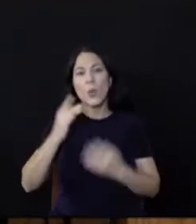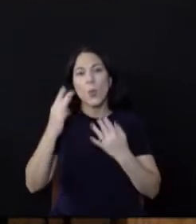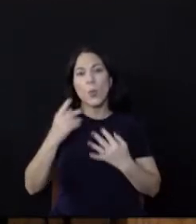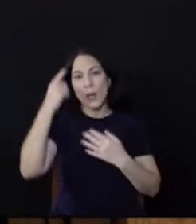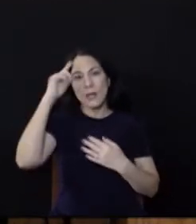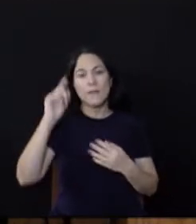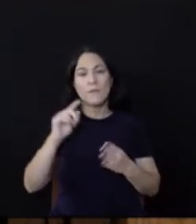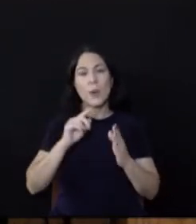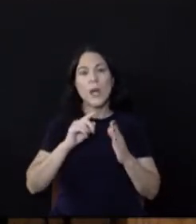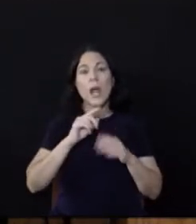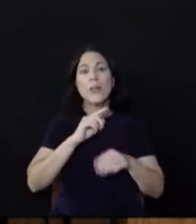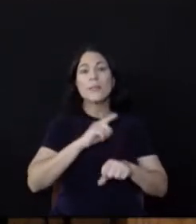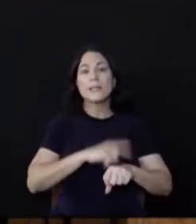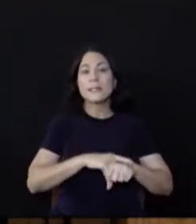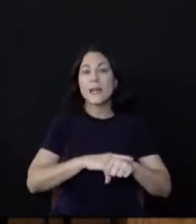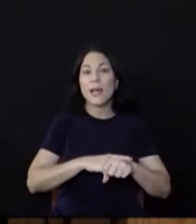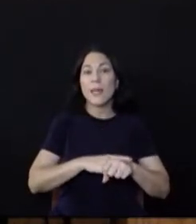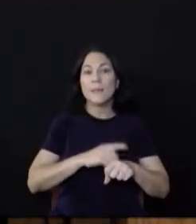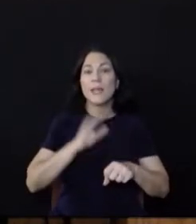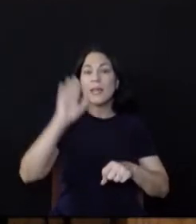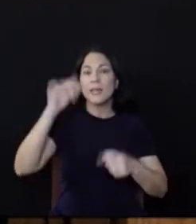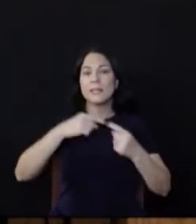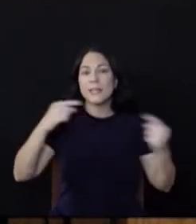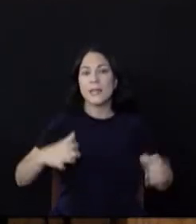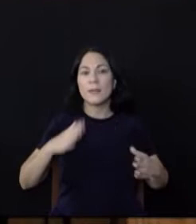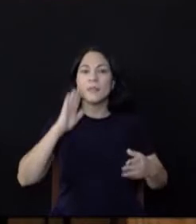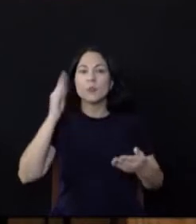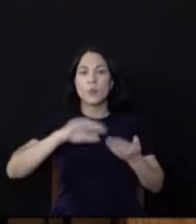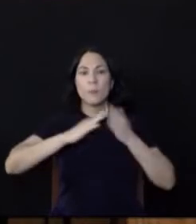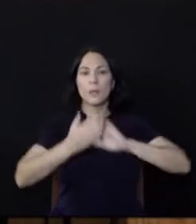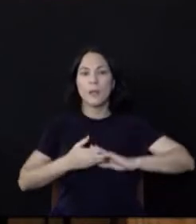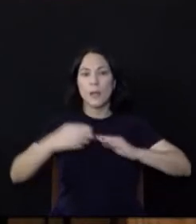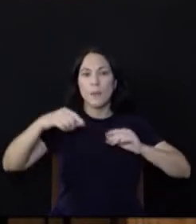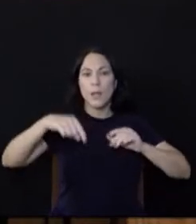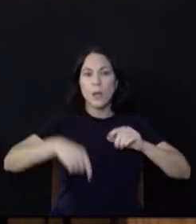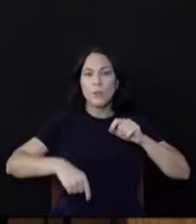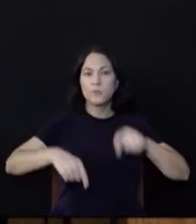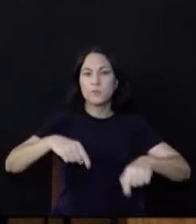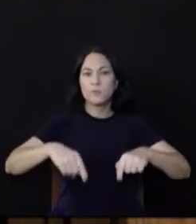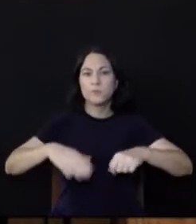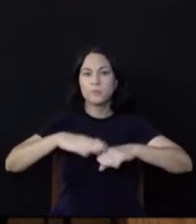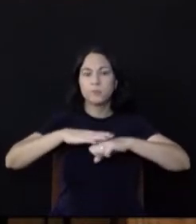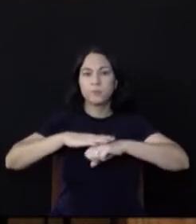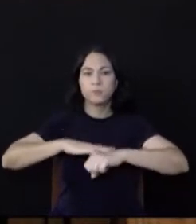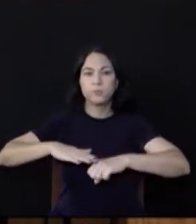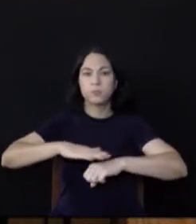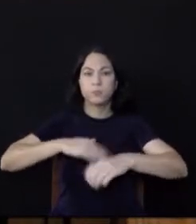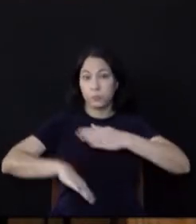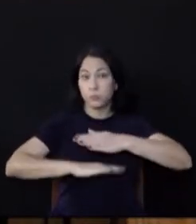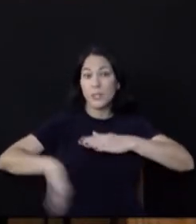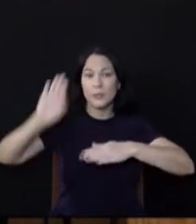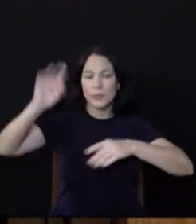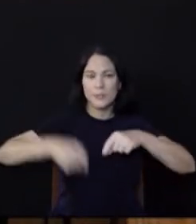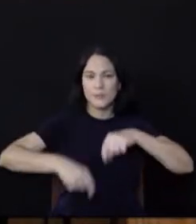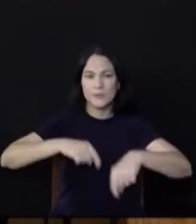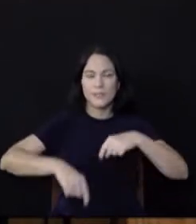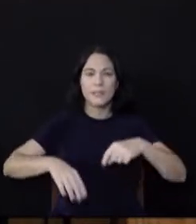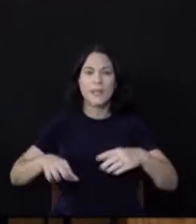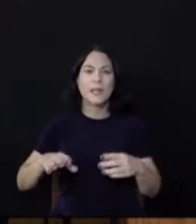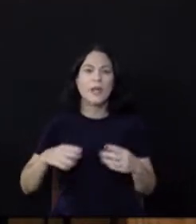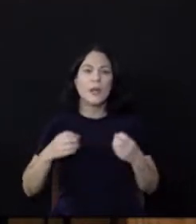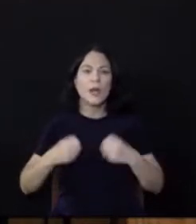until his enemies should be made a footstool for his feet. For by a single offering he has perfected for all time those who are